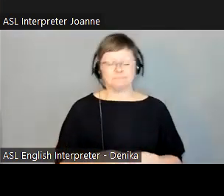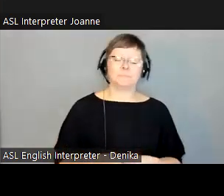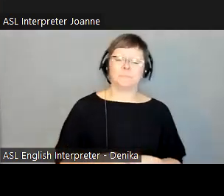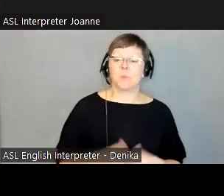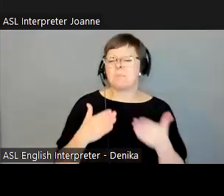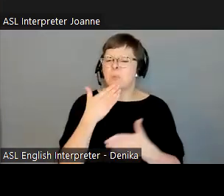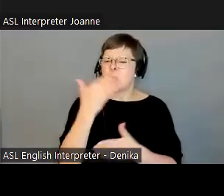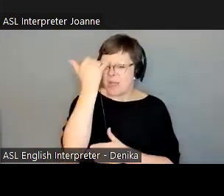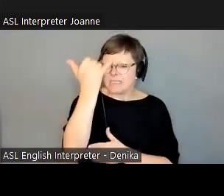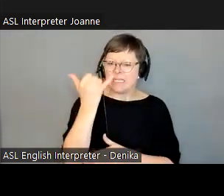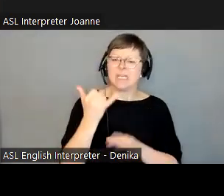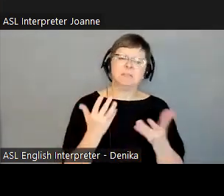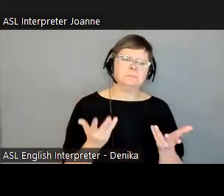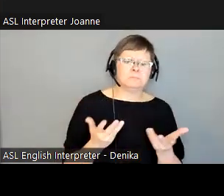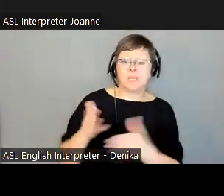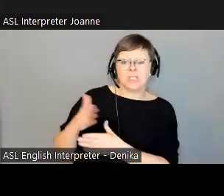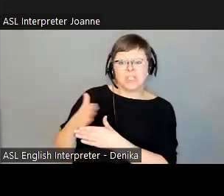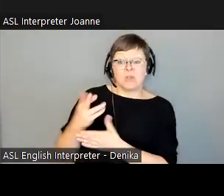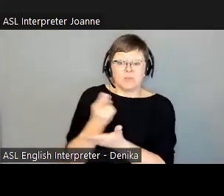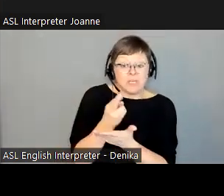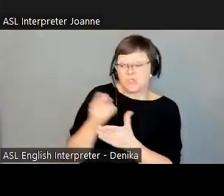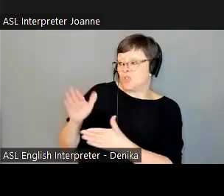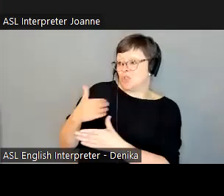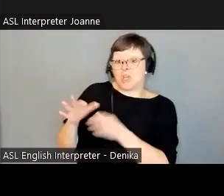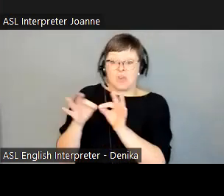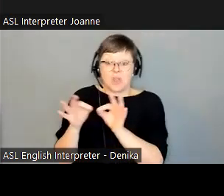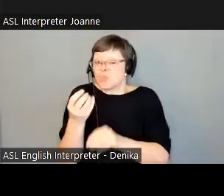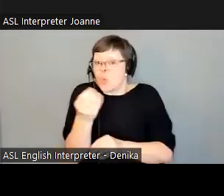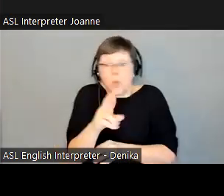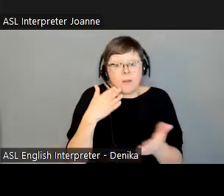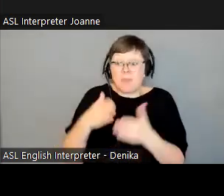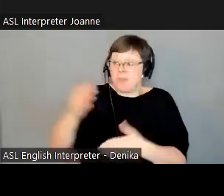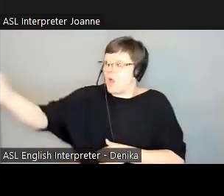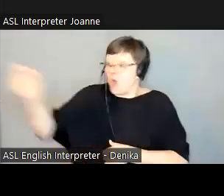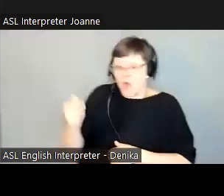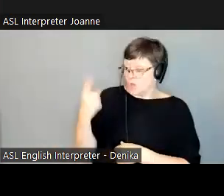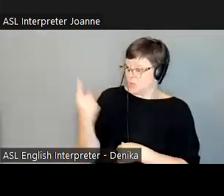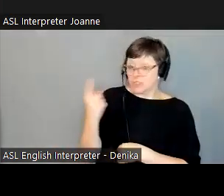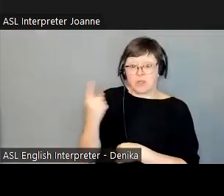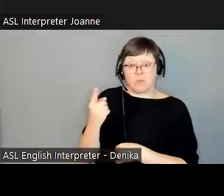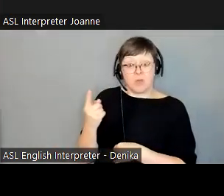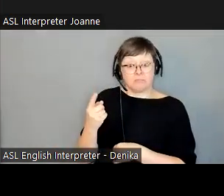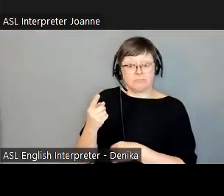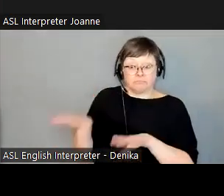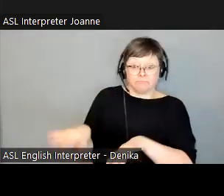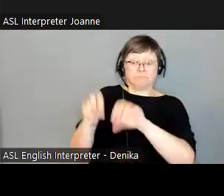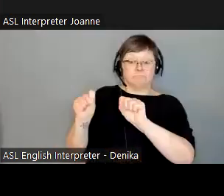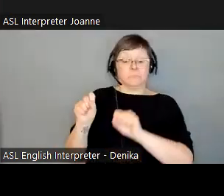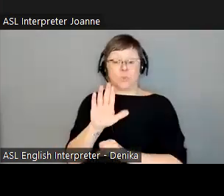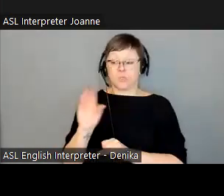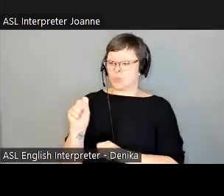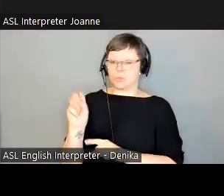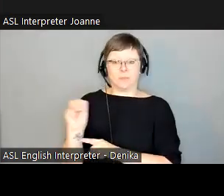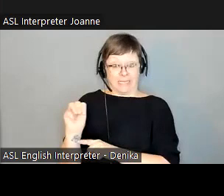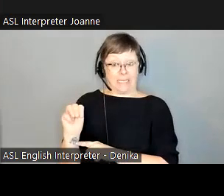partnering or sharing resources or costs or outsourcing social media help. I know a lot of different businesses who outsource their